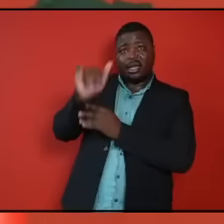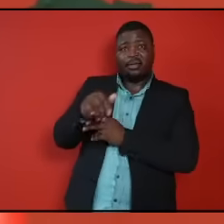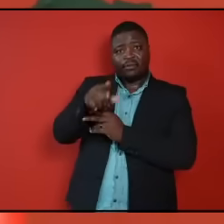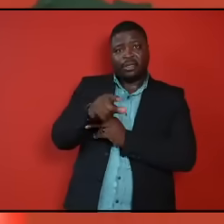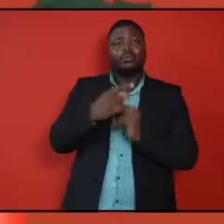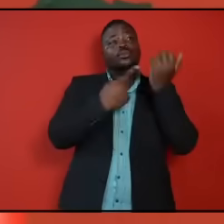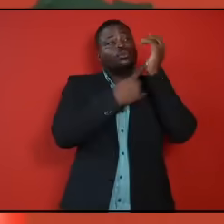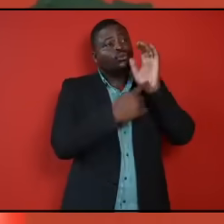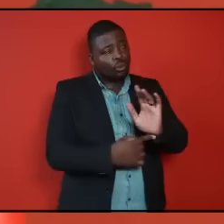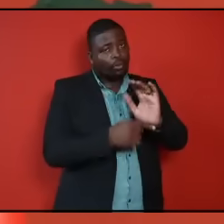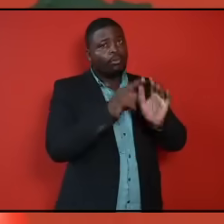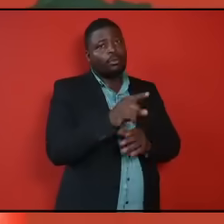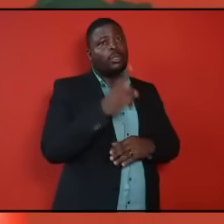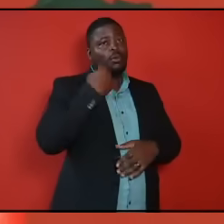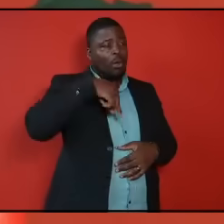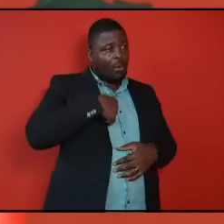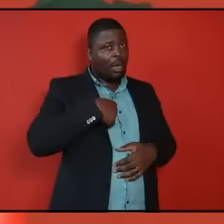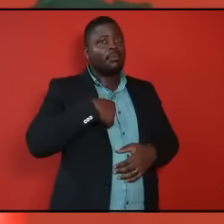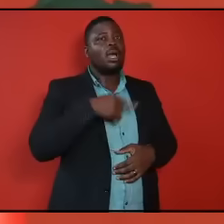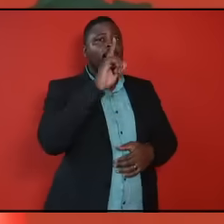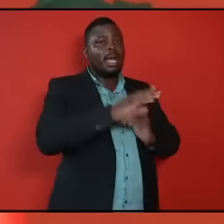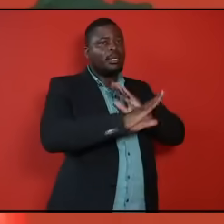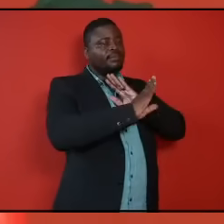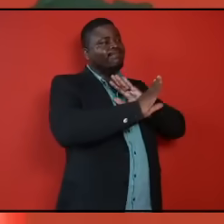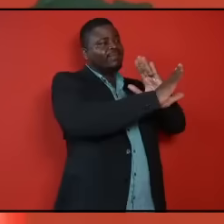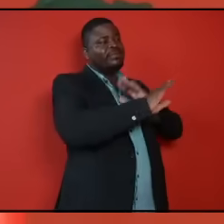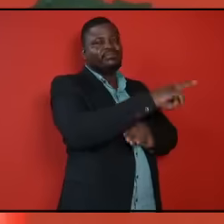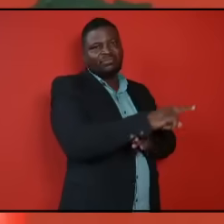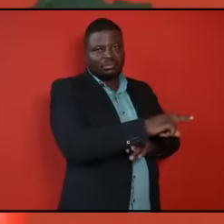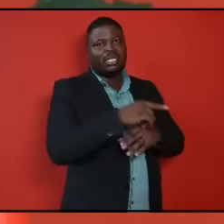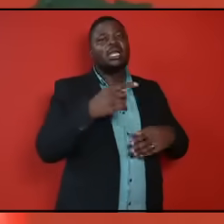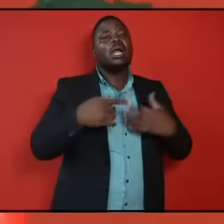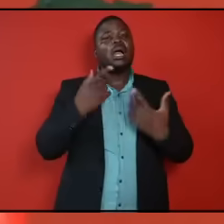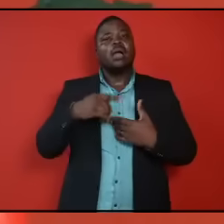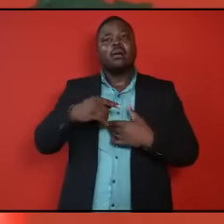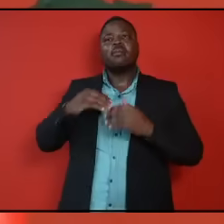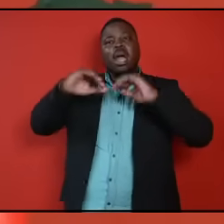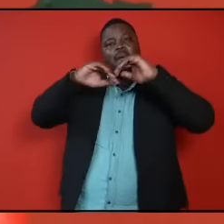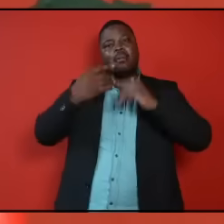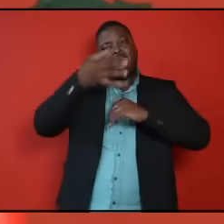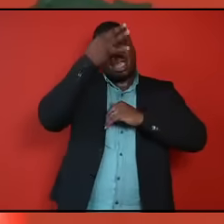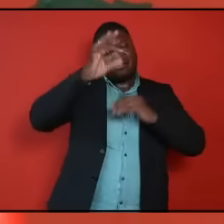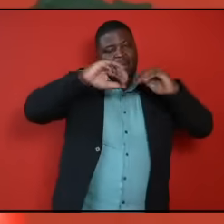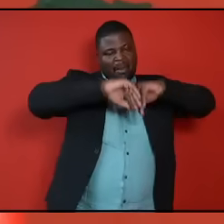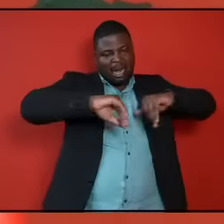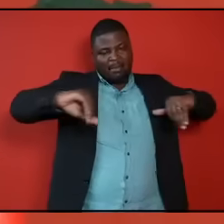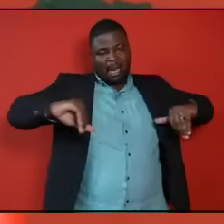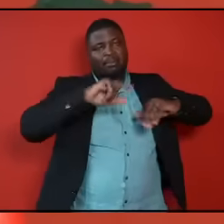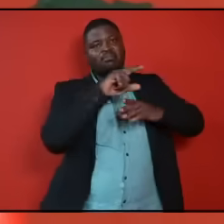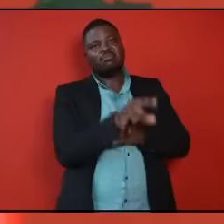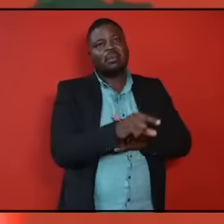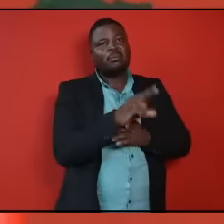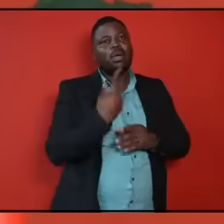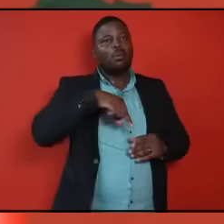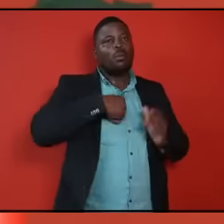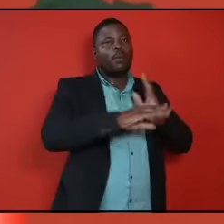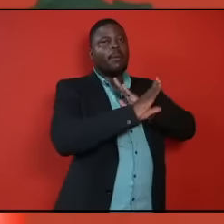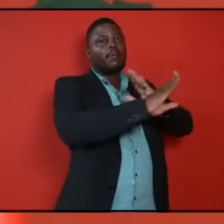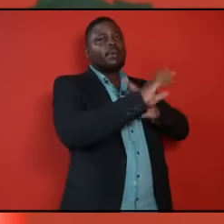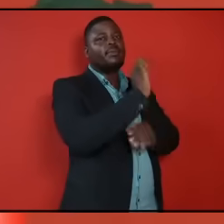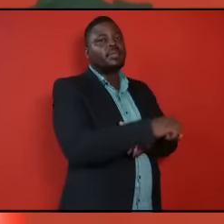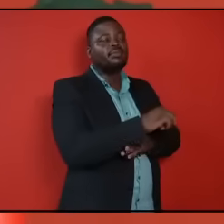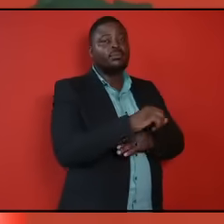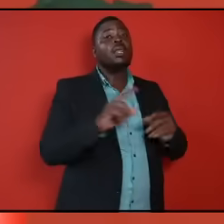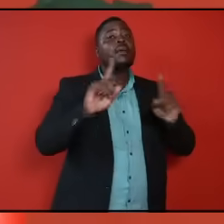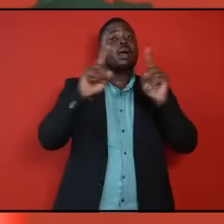sporting and cultural boycotts that rejected apartheid, colonialism, and injustice wherever they prevailed. We